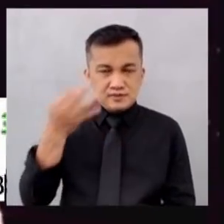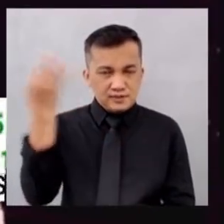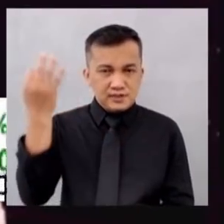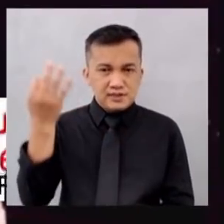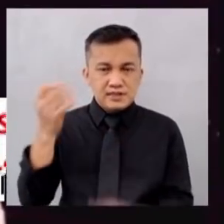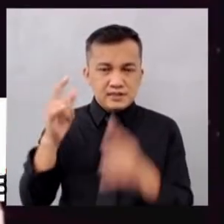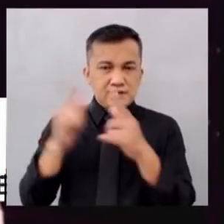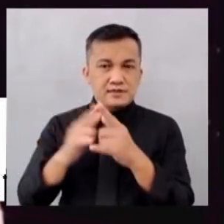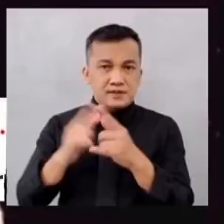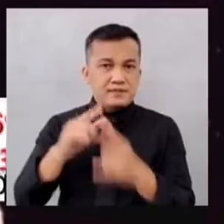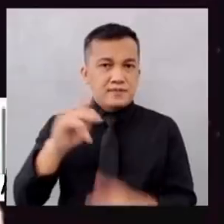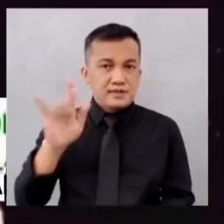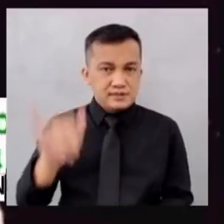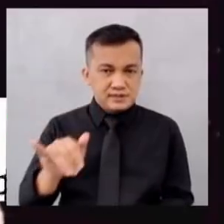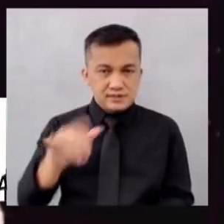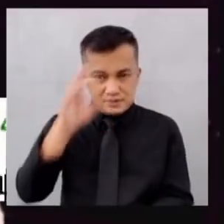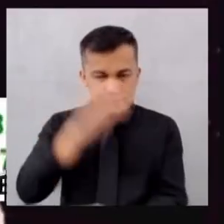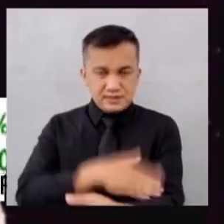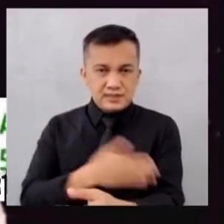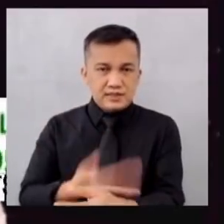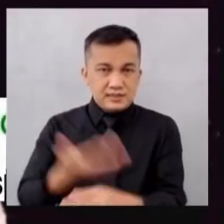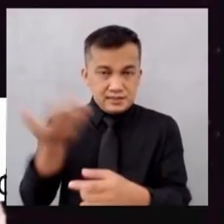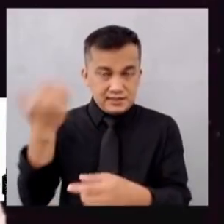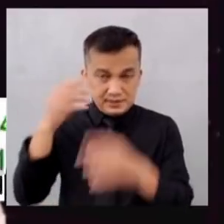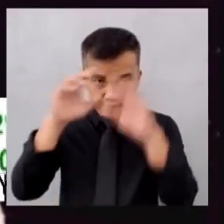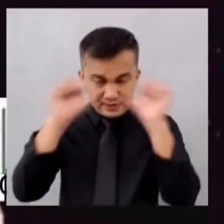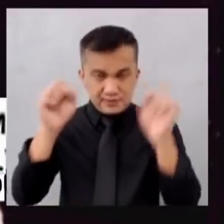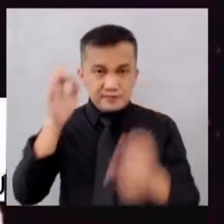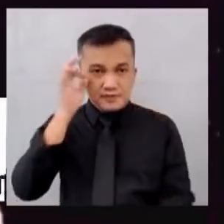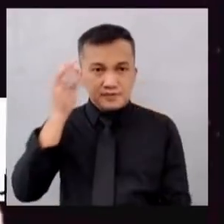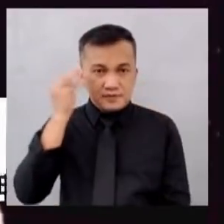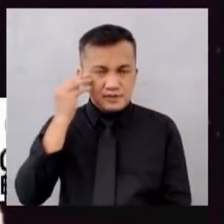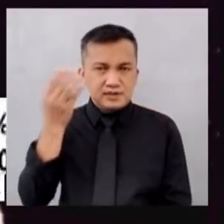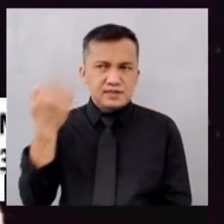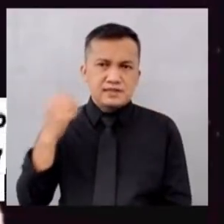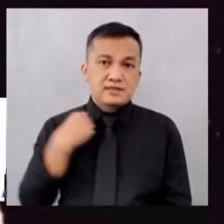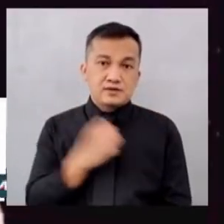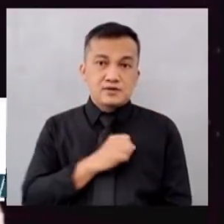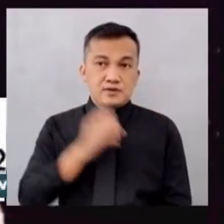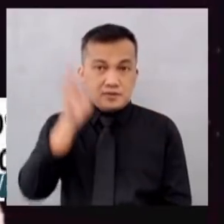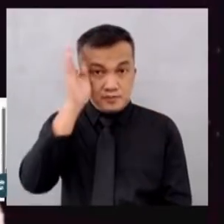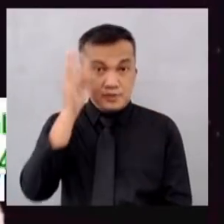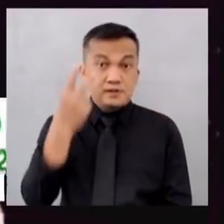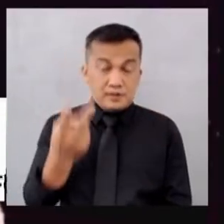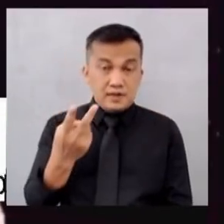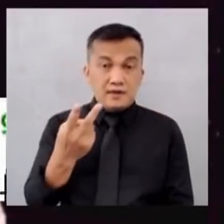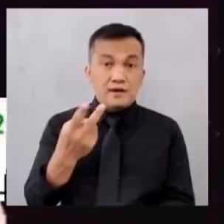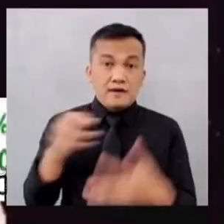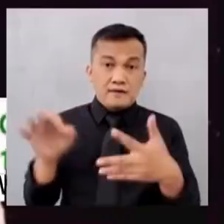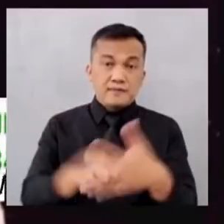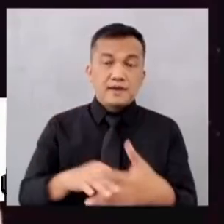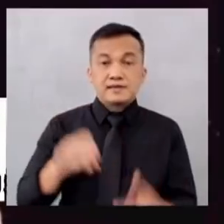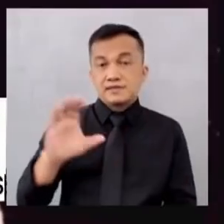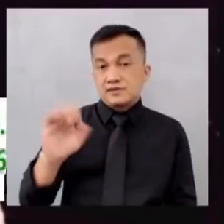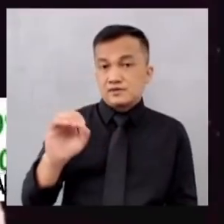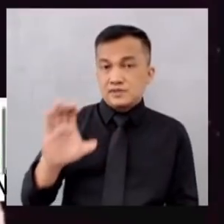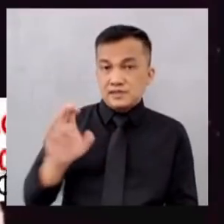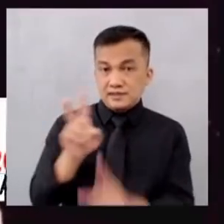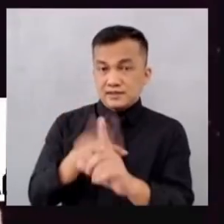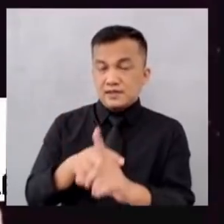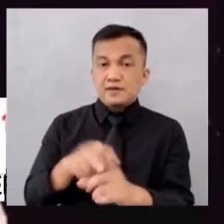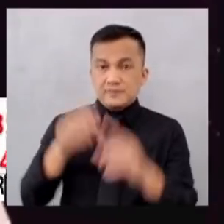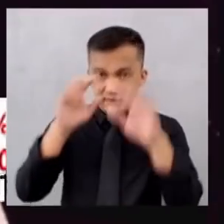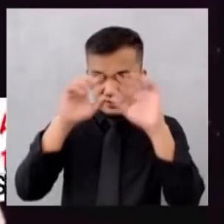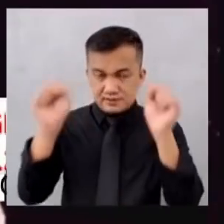Pasay. The son of the late dictator Ferdinand Marcos, former Senator Bongbong Marcos, has filed his COC for president. The